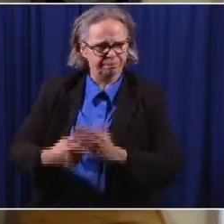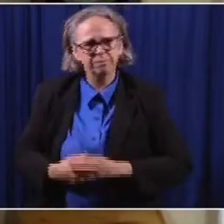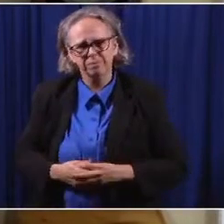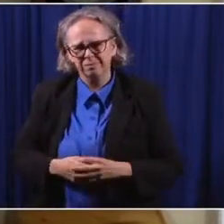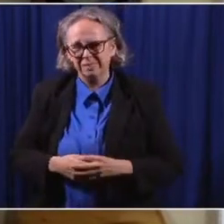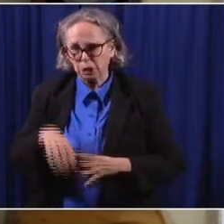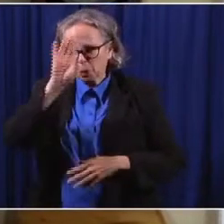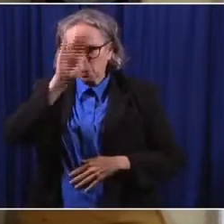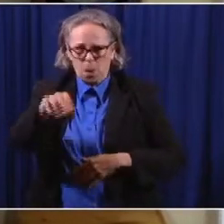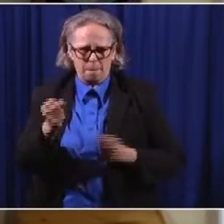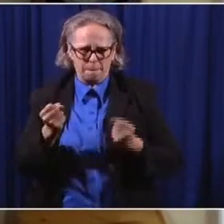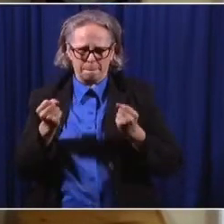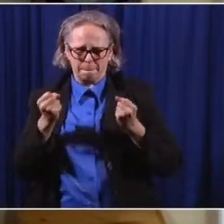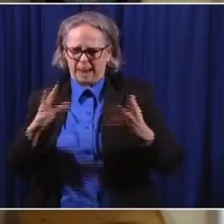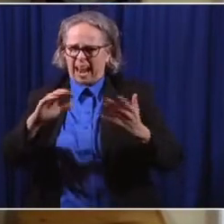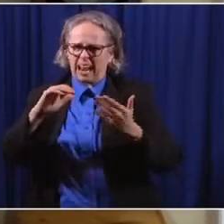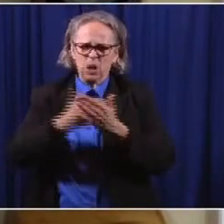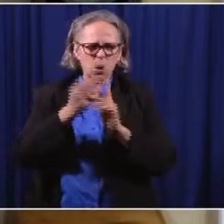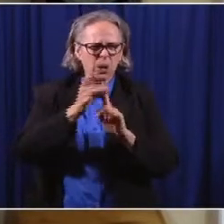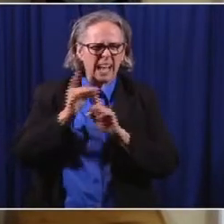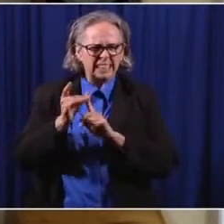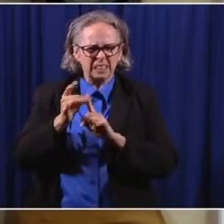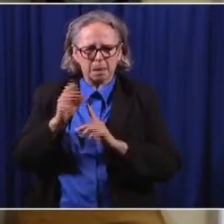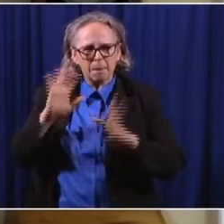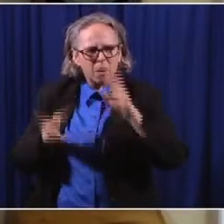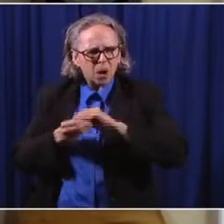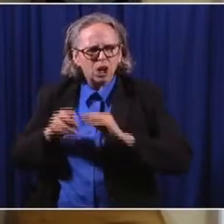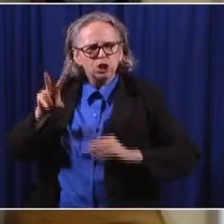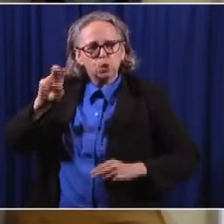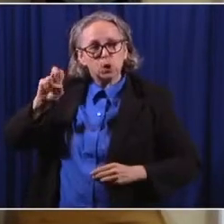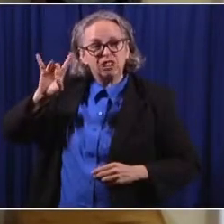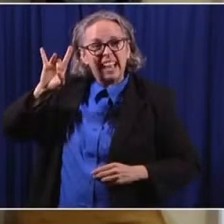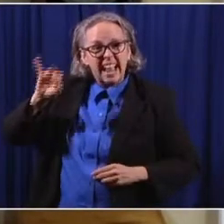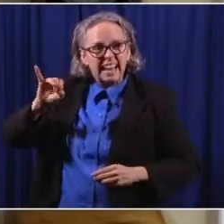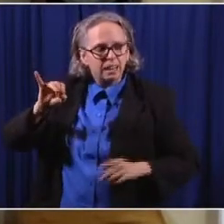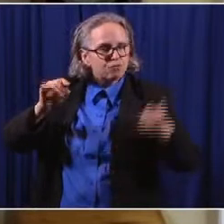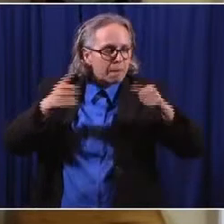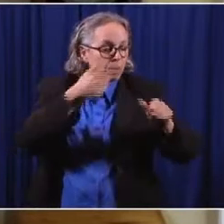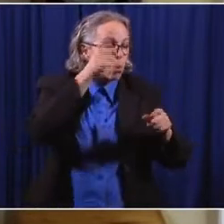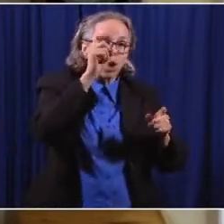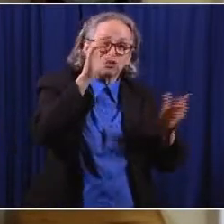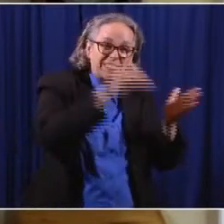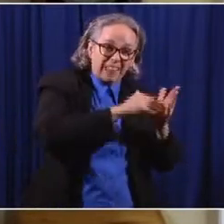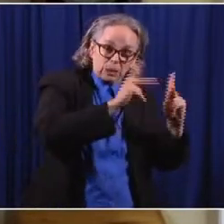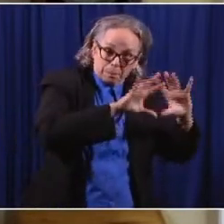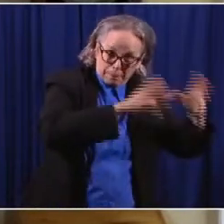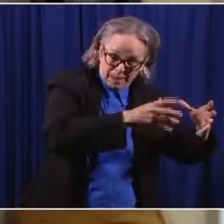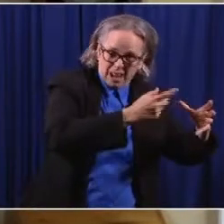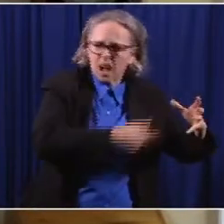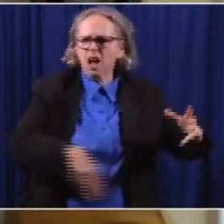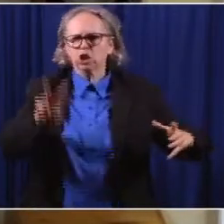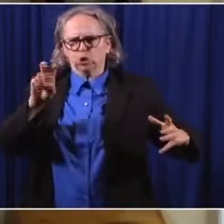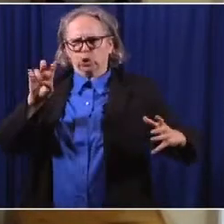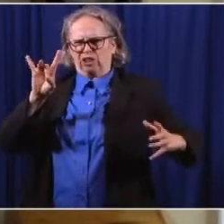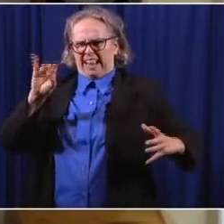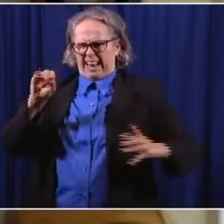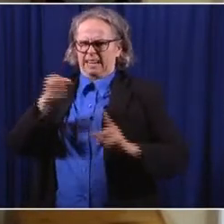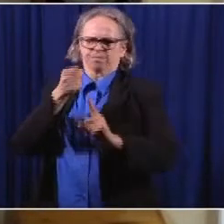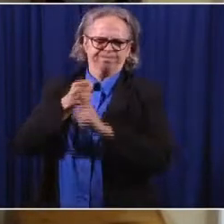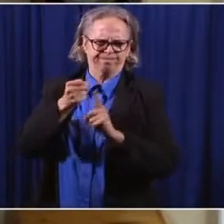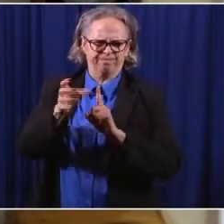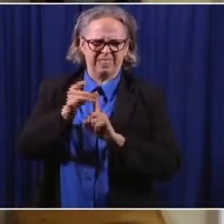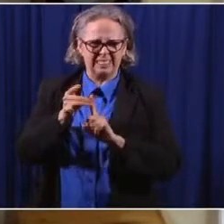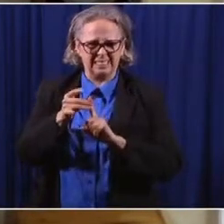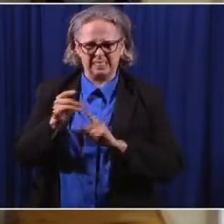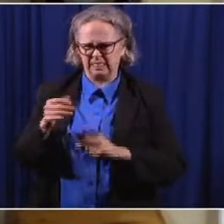cases, 280 cases per 100,000 population. Putnam County has had 95 cases